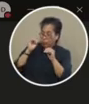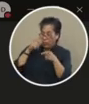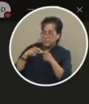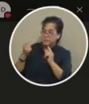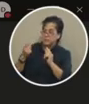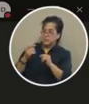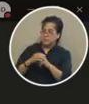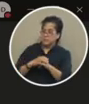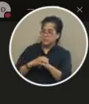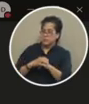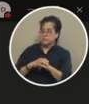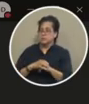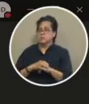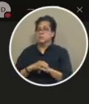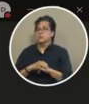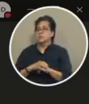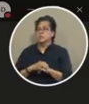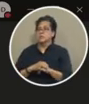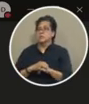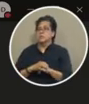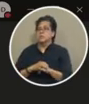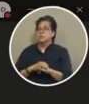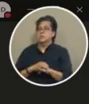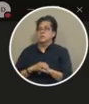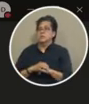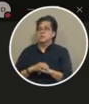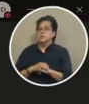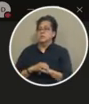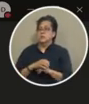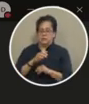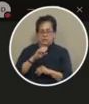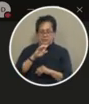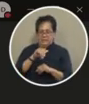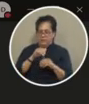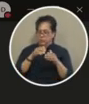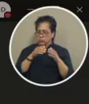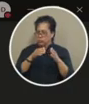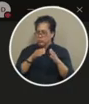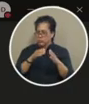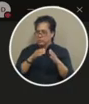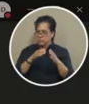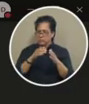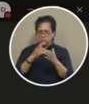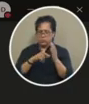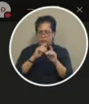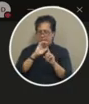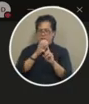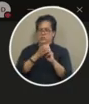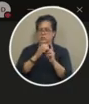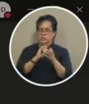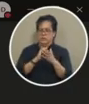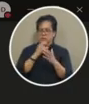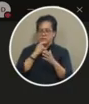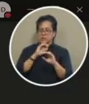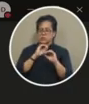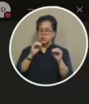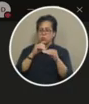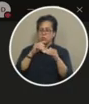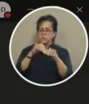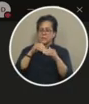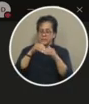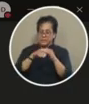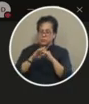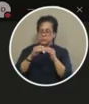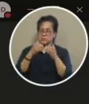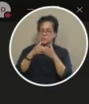received. Okay. In that street, I thought one of the conditions were that there would be no entrance into